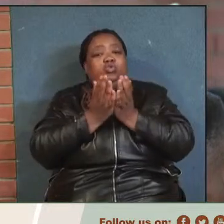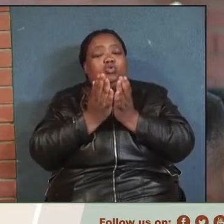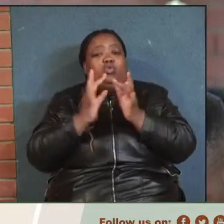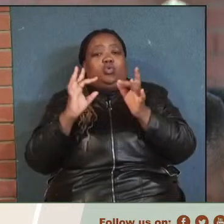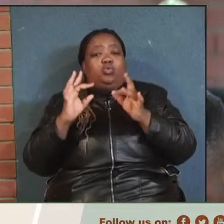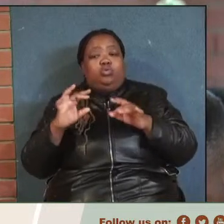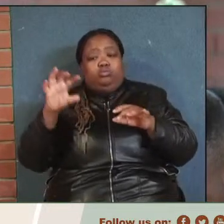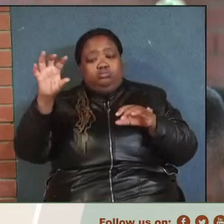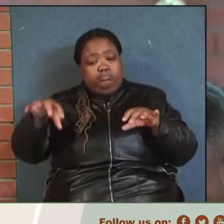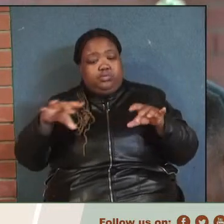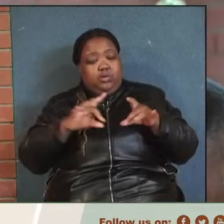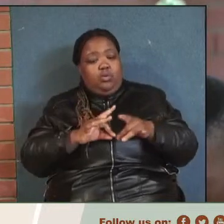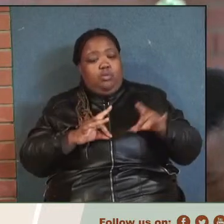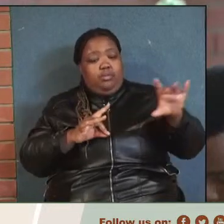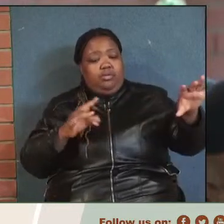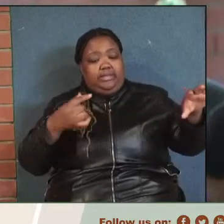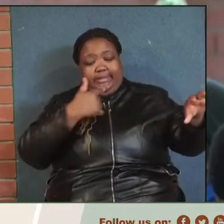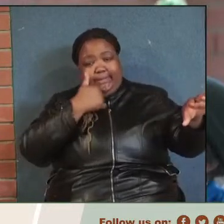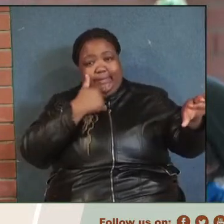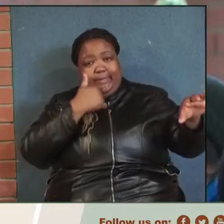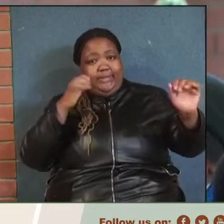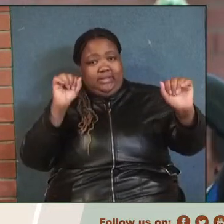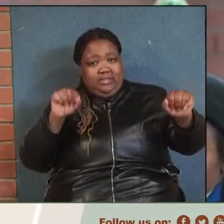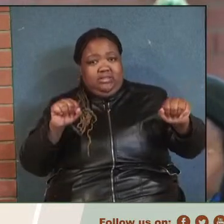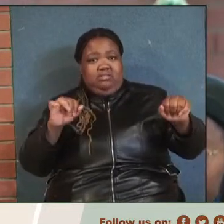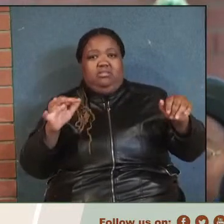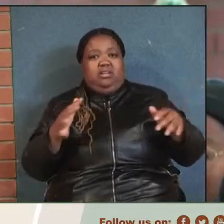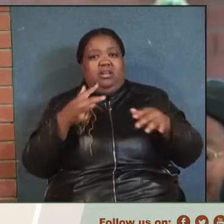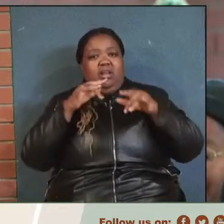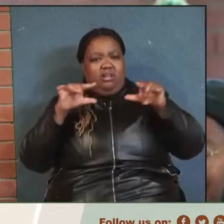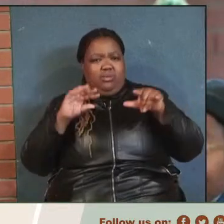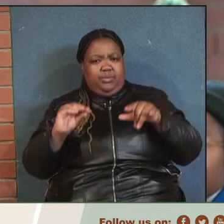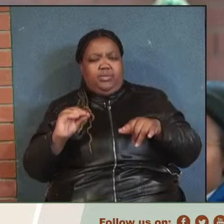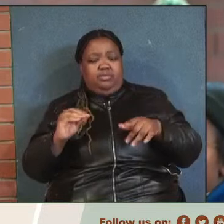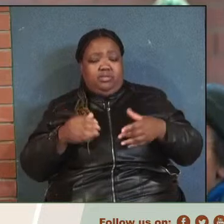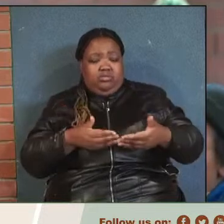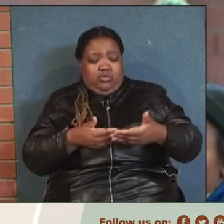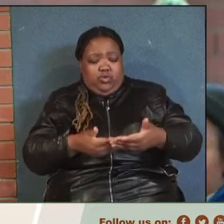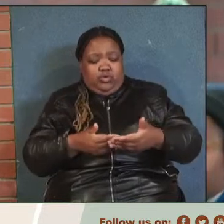your prepared language. You also heard about document availability.